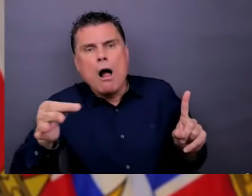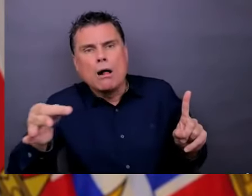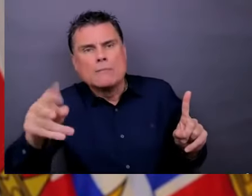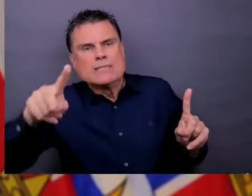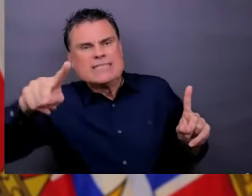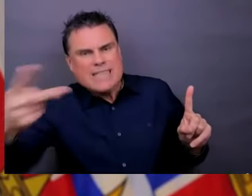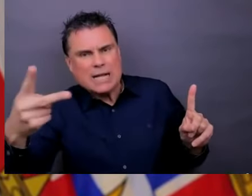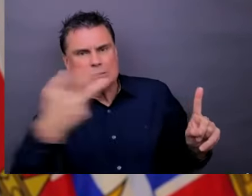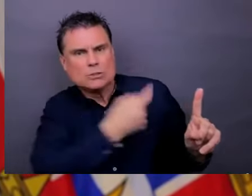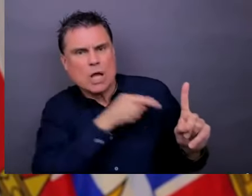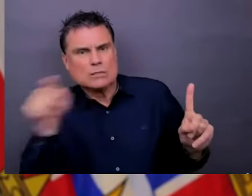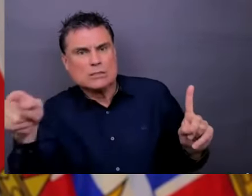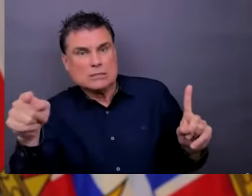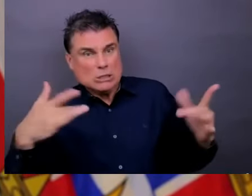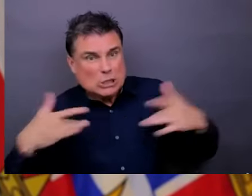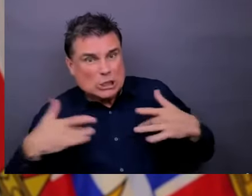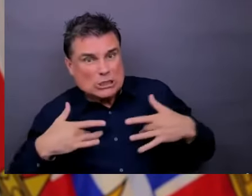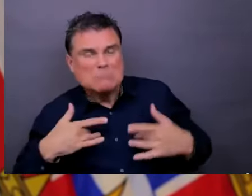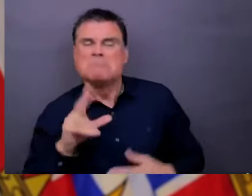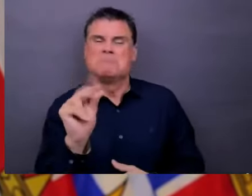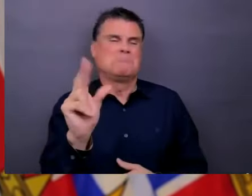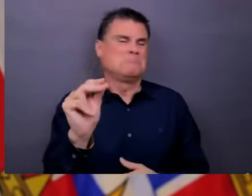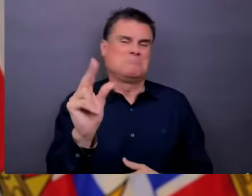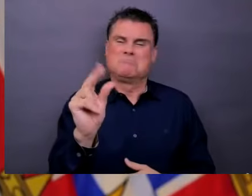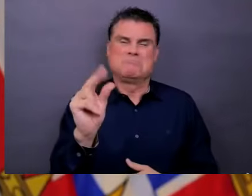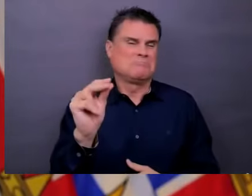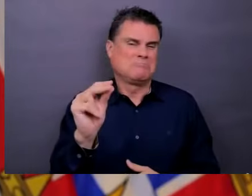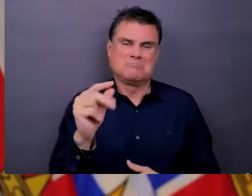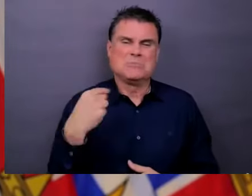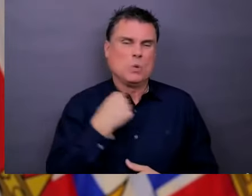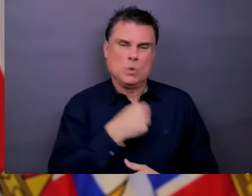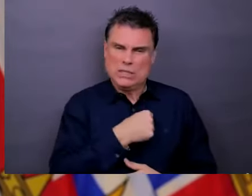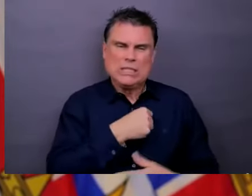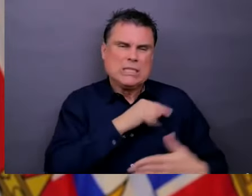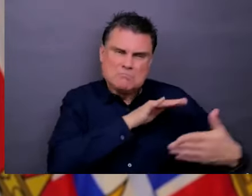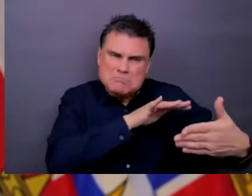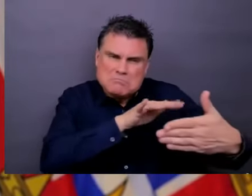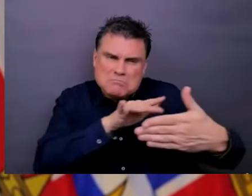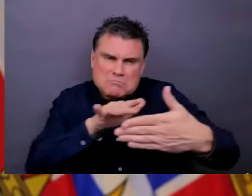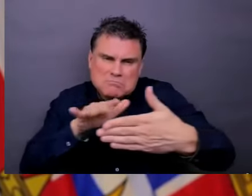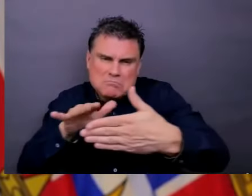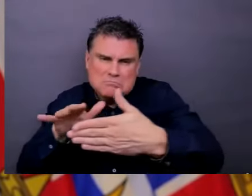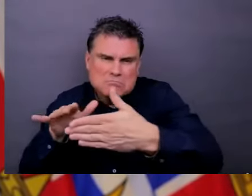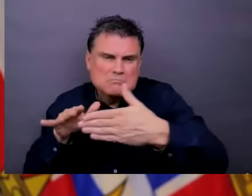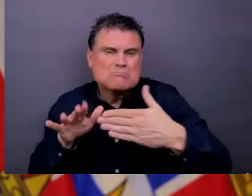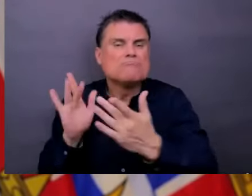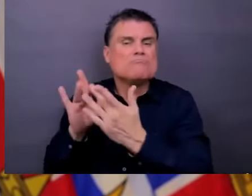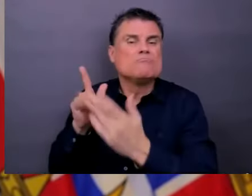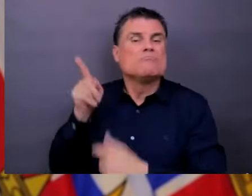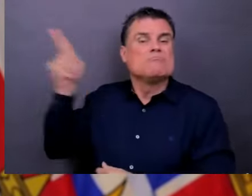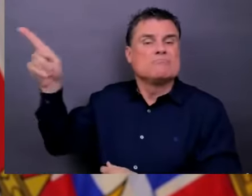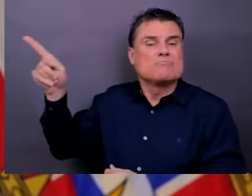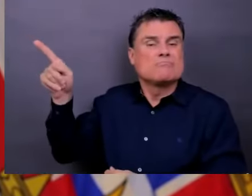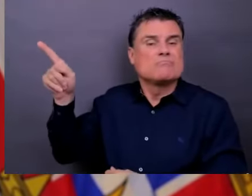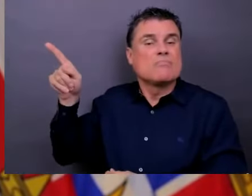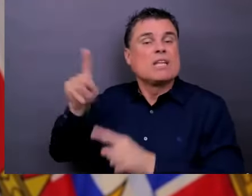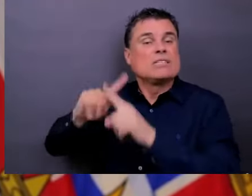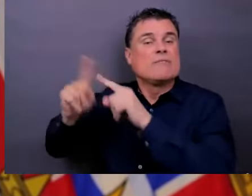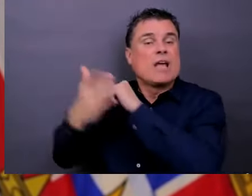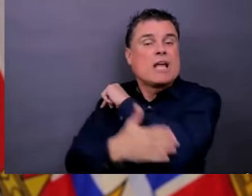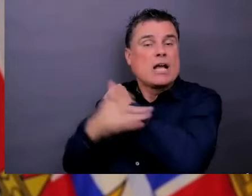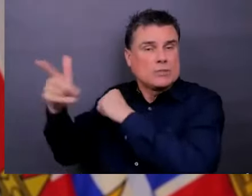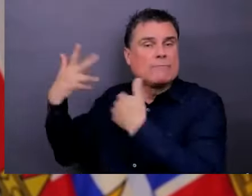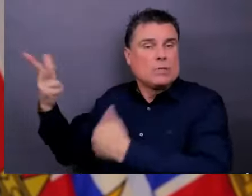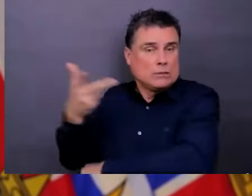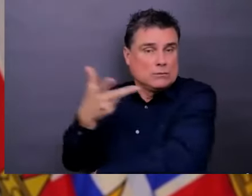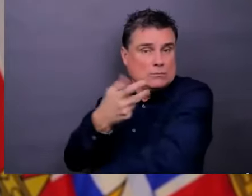been following this, of course, very carefully in countries that started their immunization programs ahead of us and looking at the